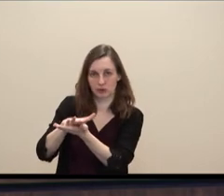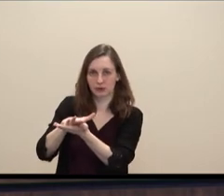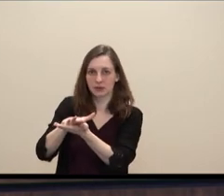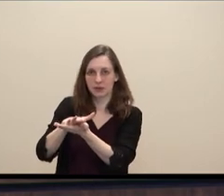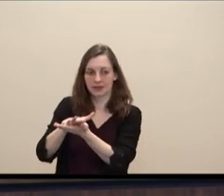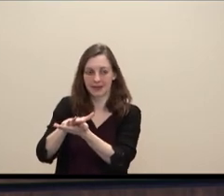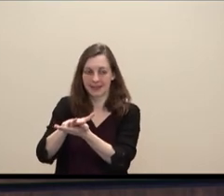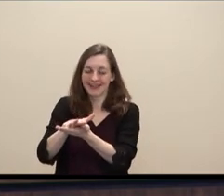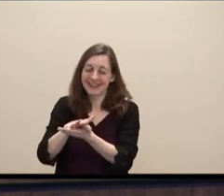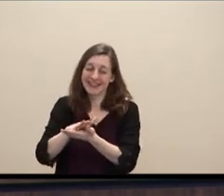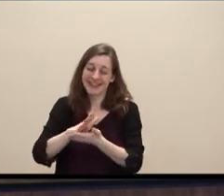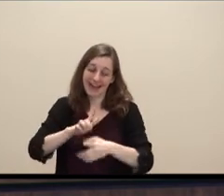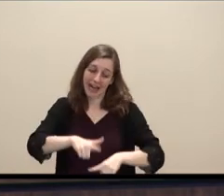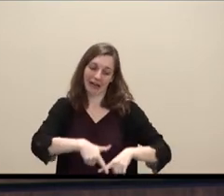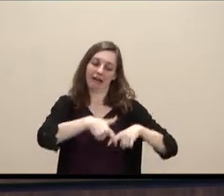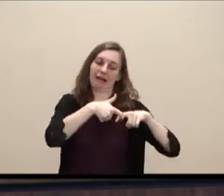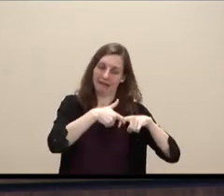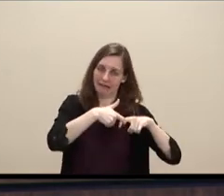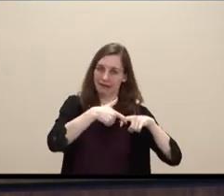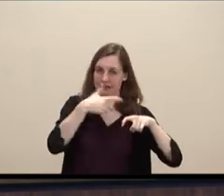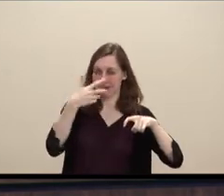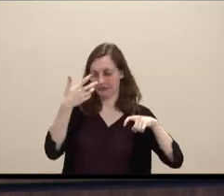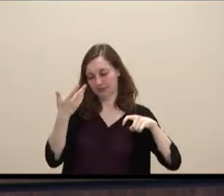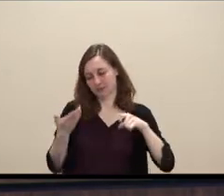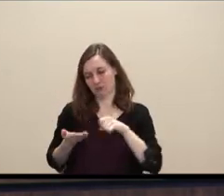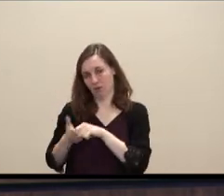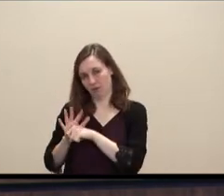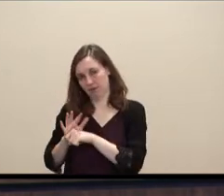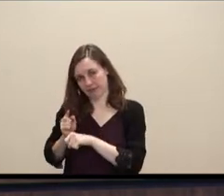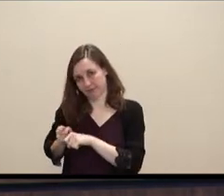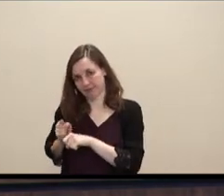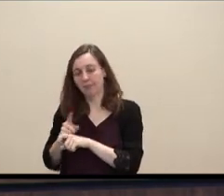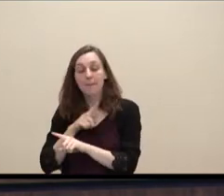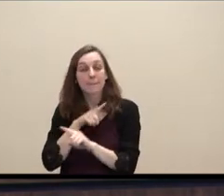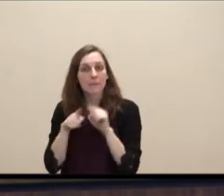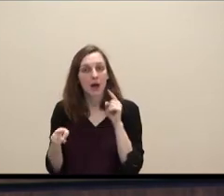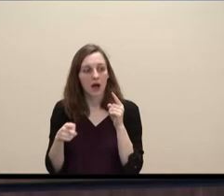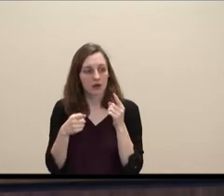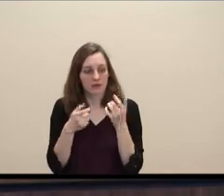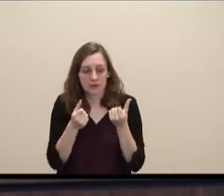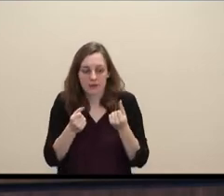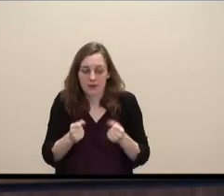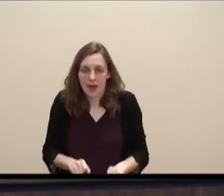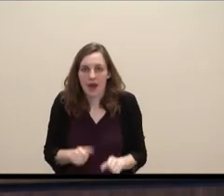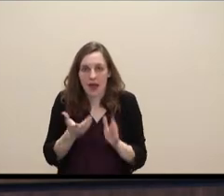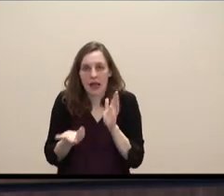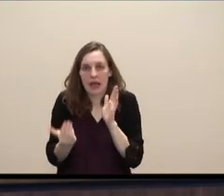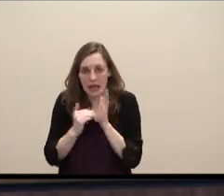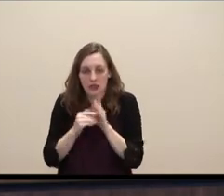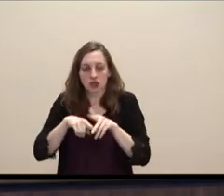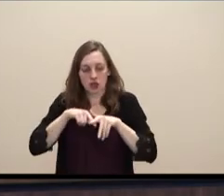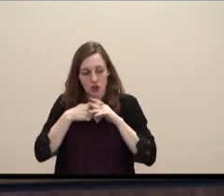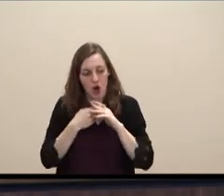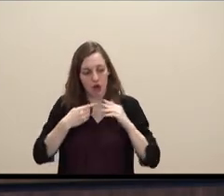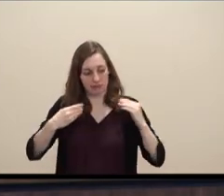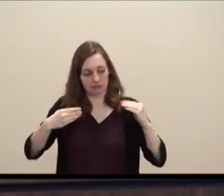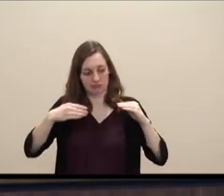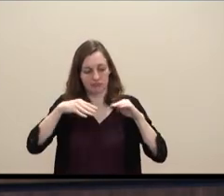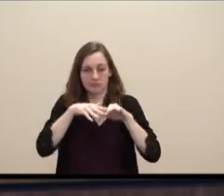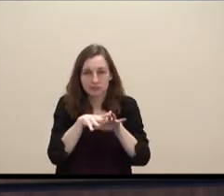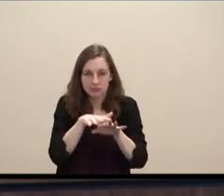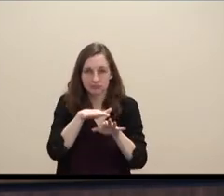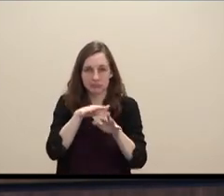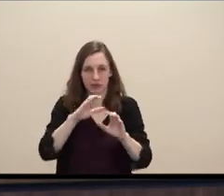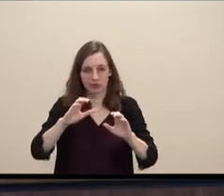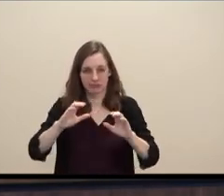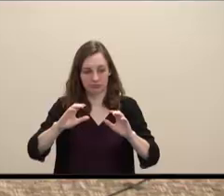had to stop because of COVID. But this is one way we can start reengaging the community to help our students, you know. So,